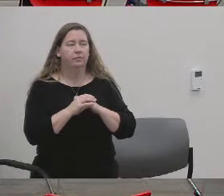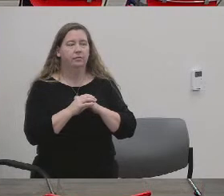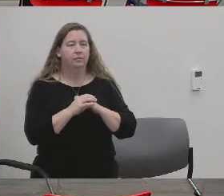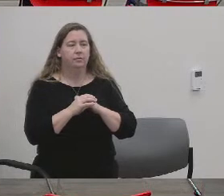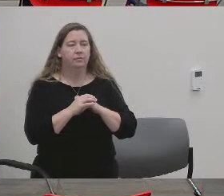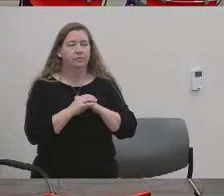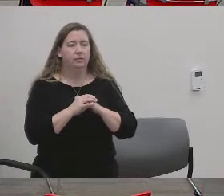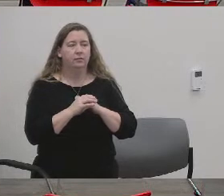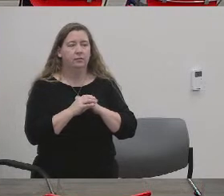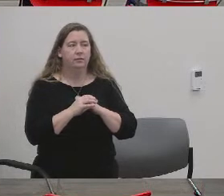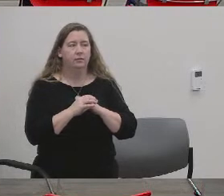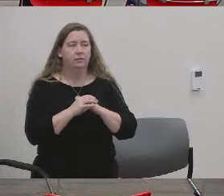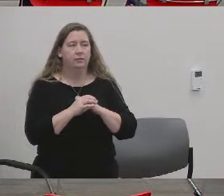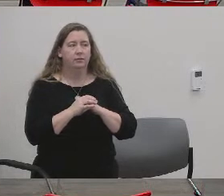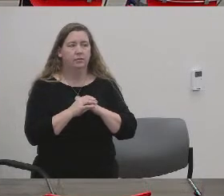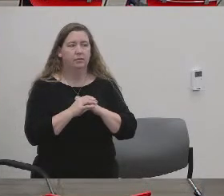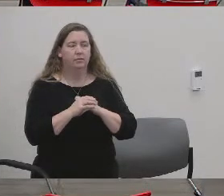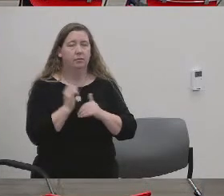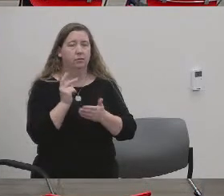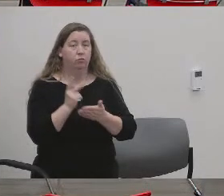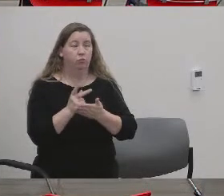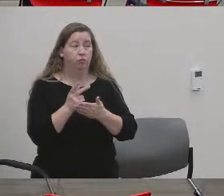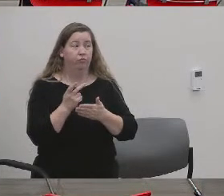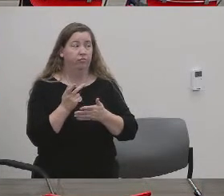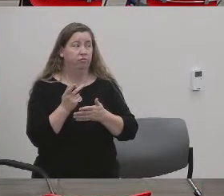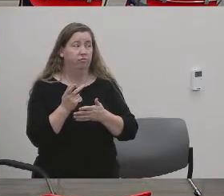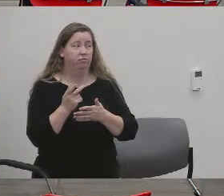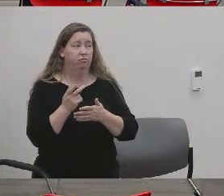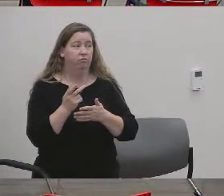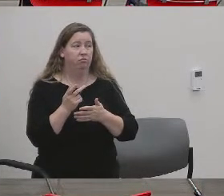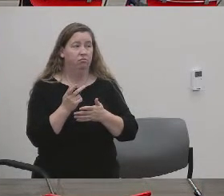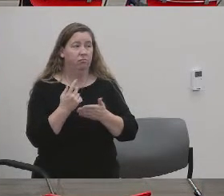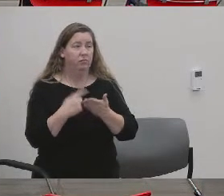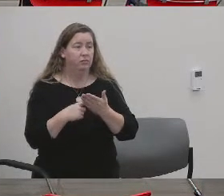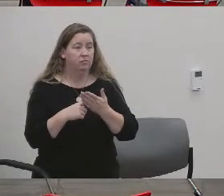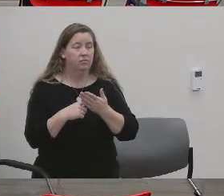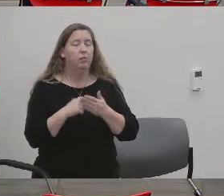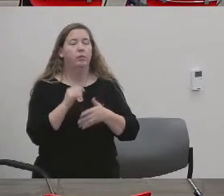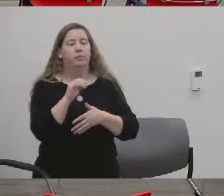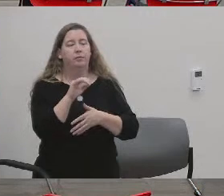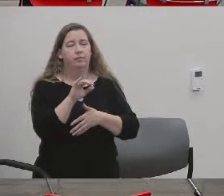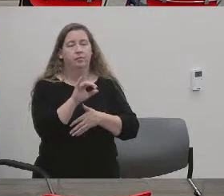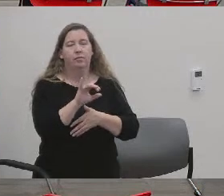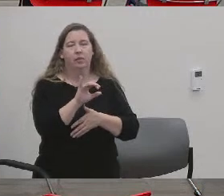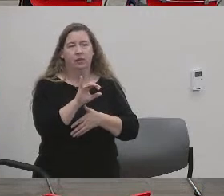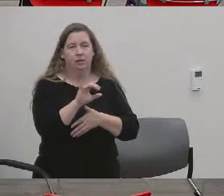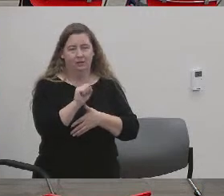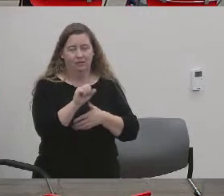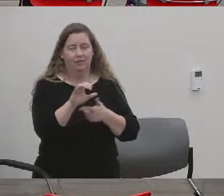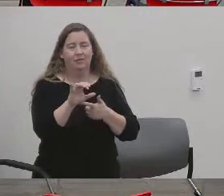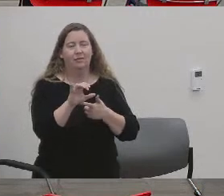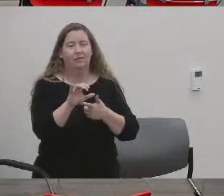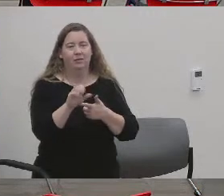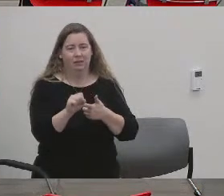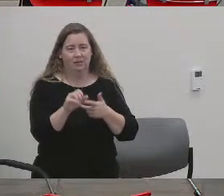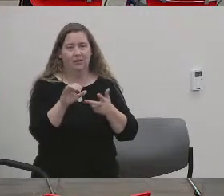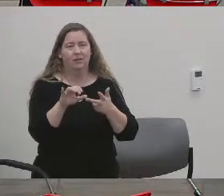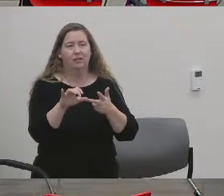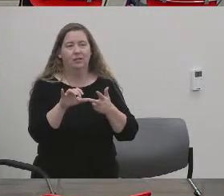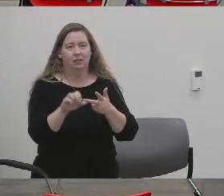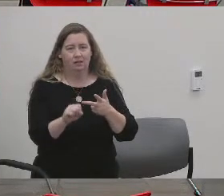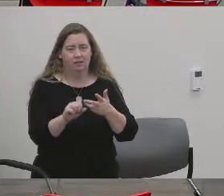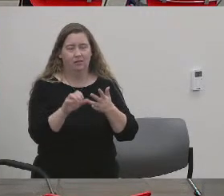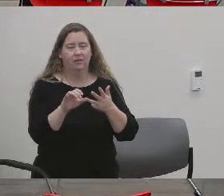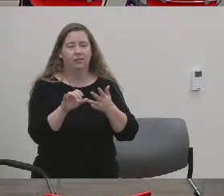second. Comments or questions? Hearing none, roll call, please. Mr. Miranda? Yes. Mr. Yaki? Yes. Mrs.